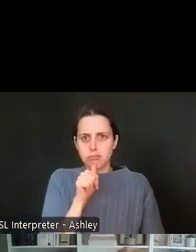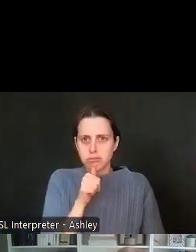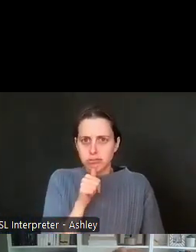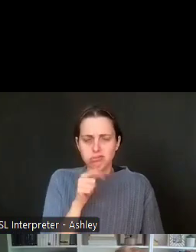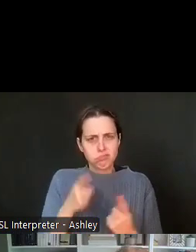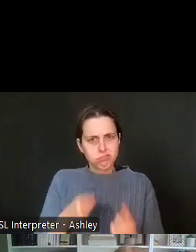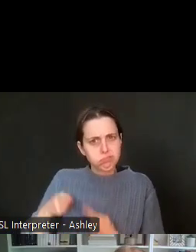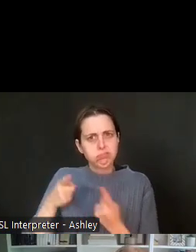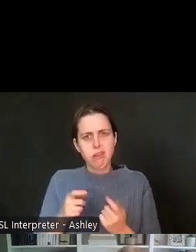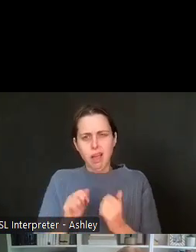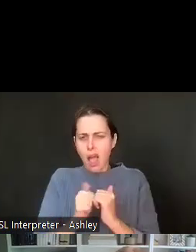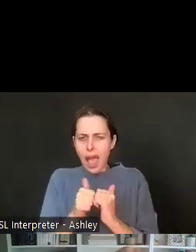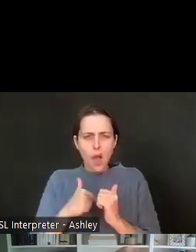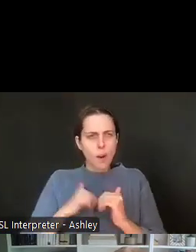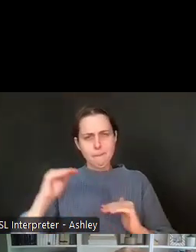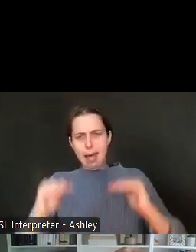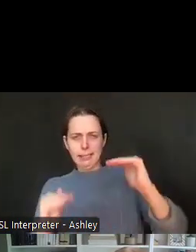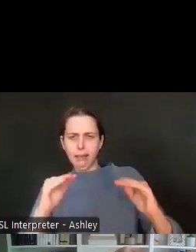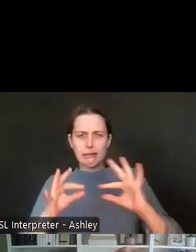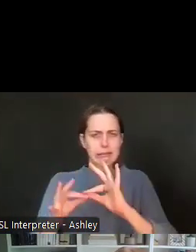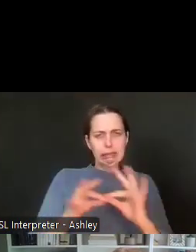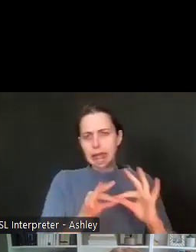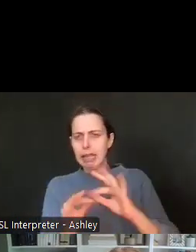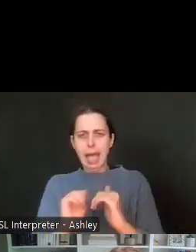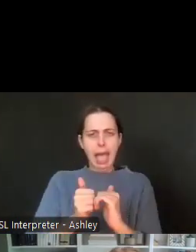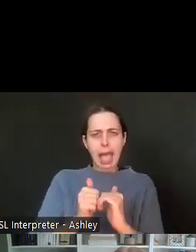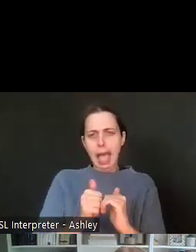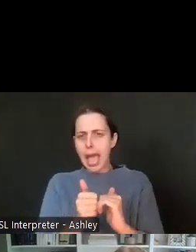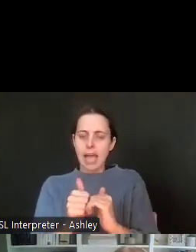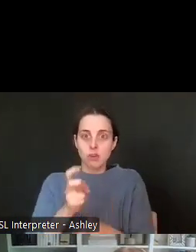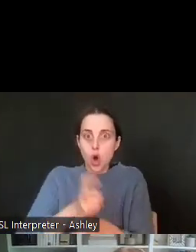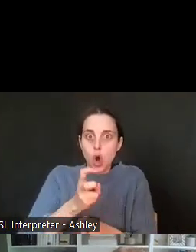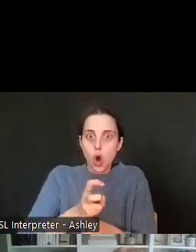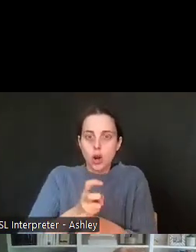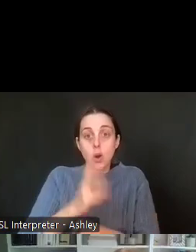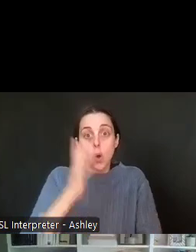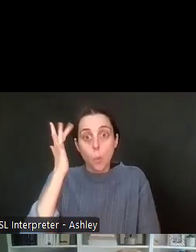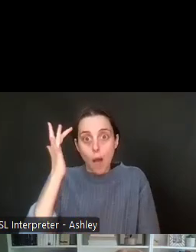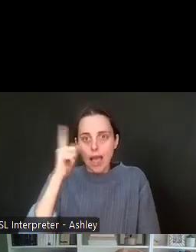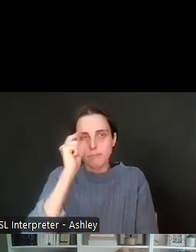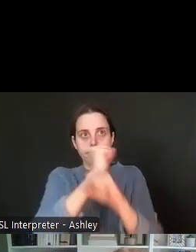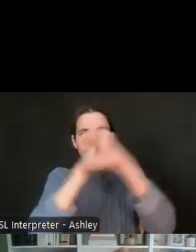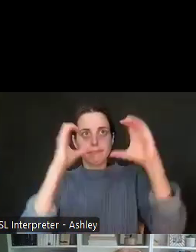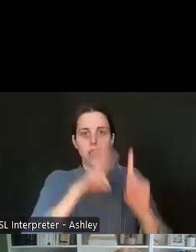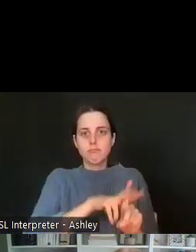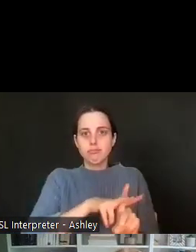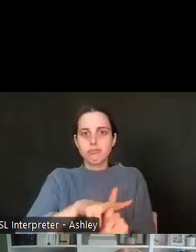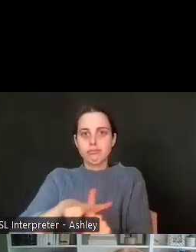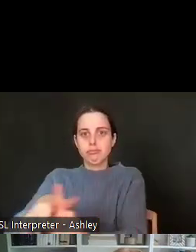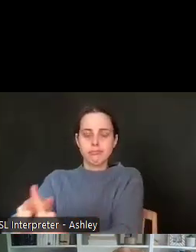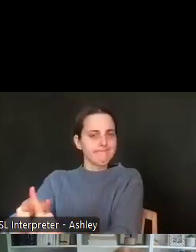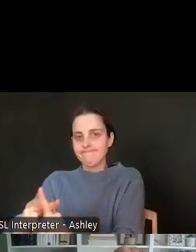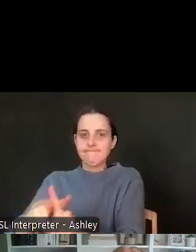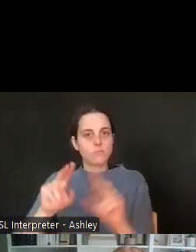how to do this whole work-life balance thing. And I don't know if you can relate to this, but for me, whenever I was at